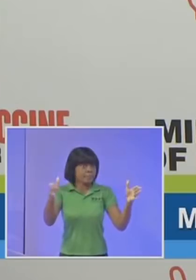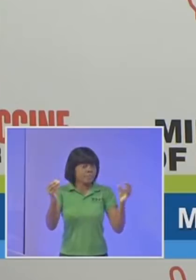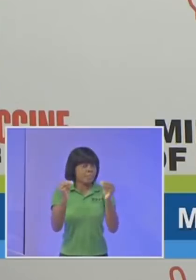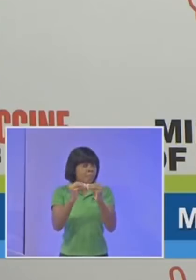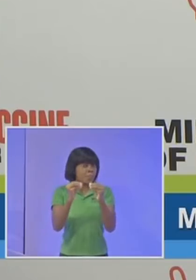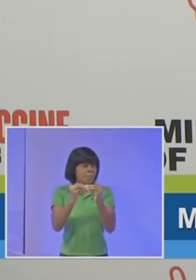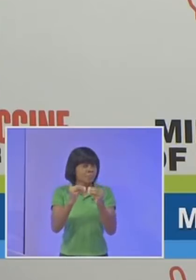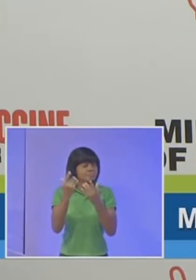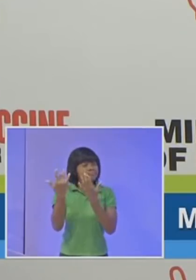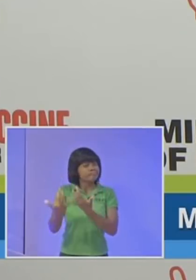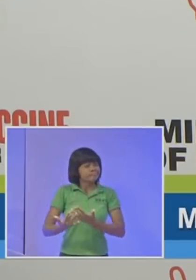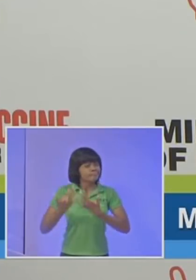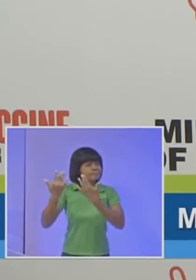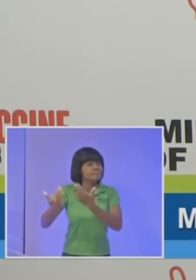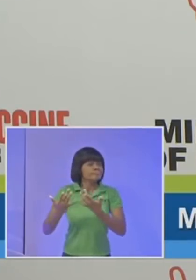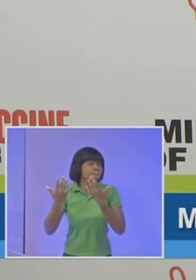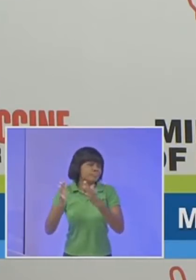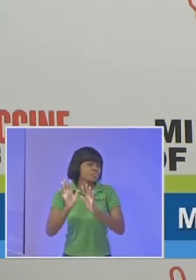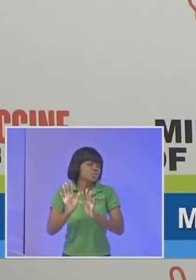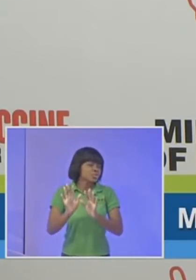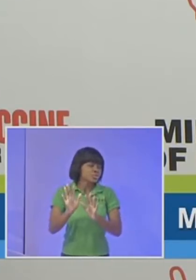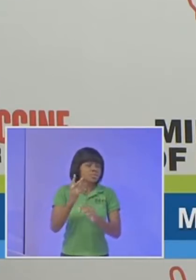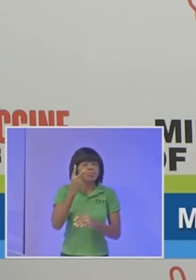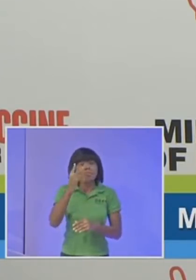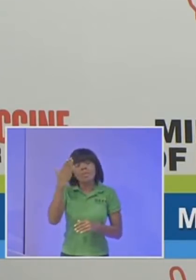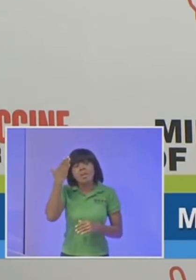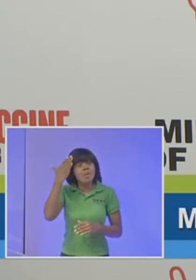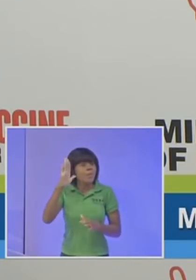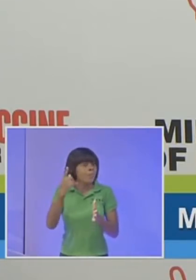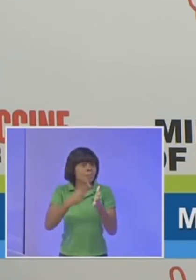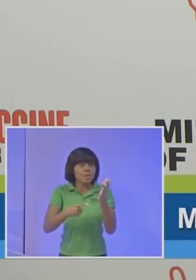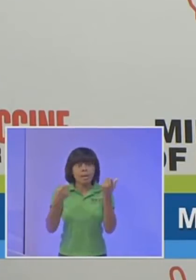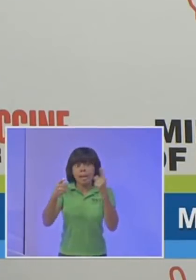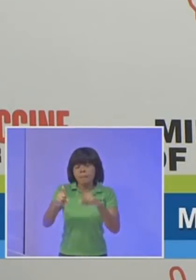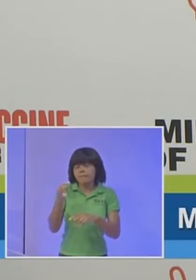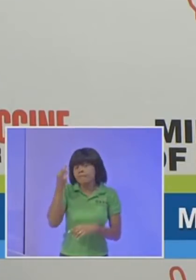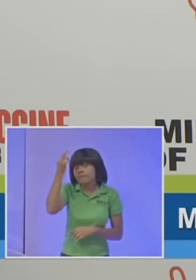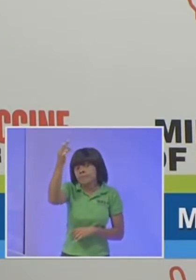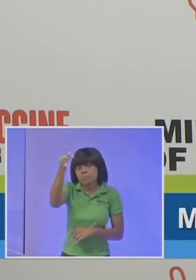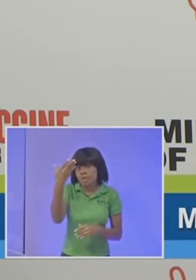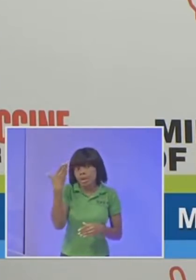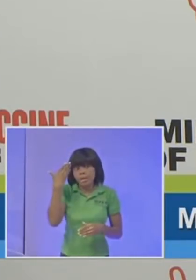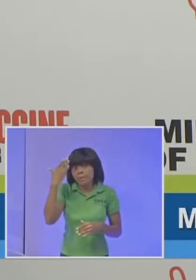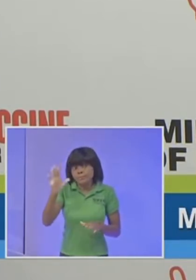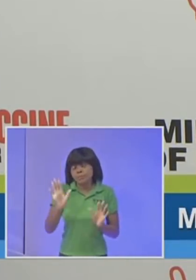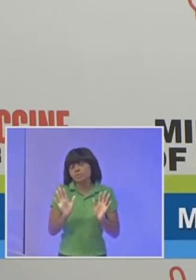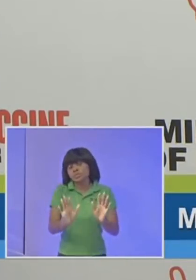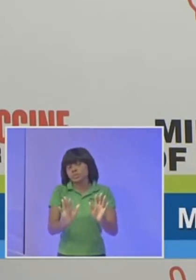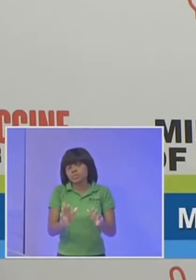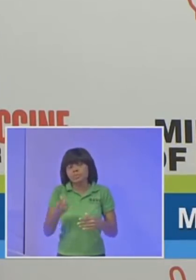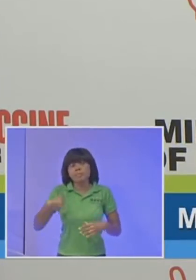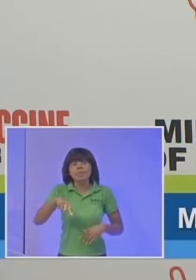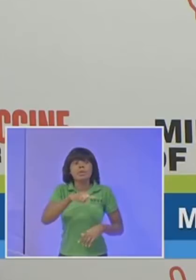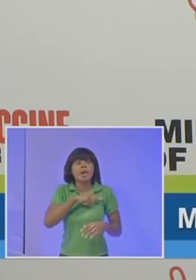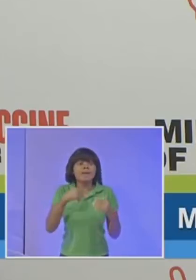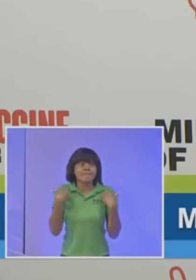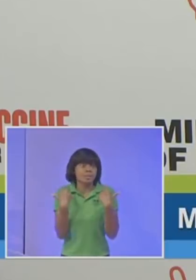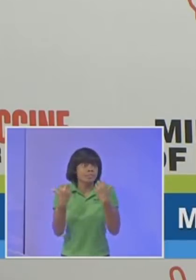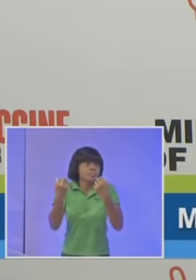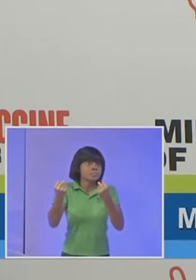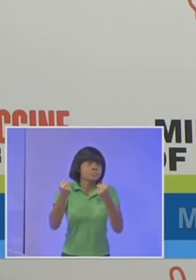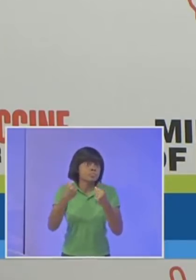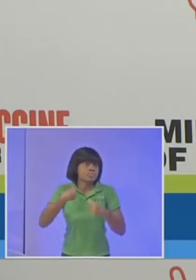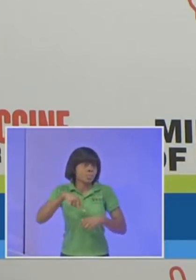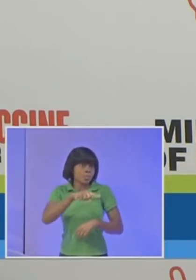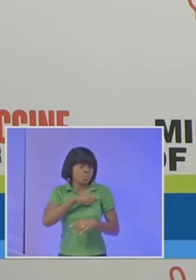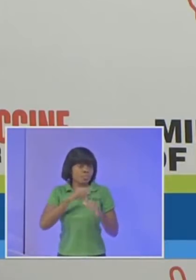can't predict what the future will bring at this point in time, but we are taking very brave measures to open